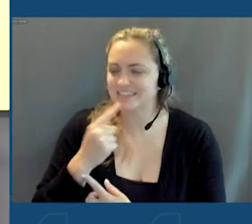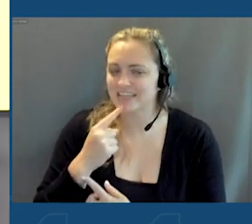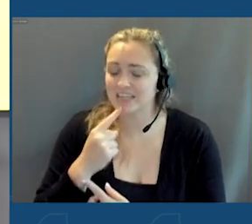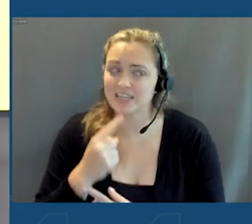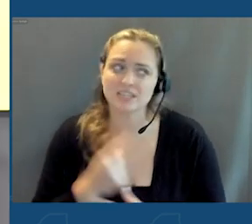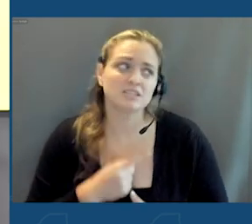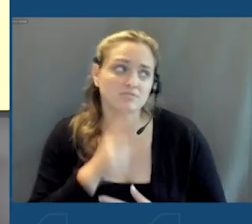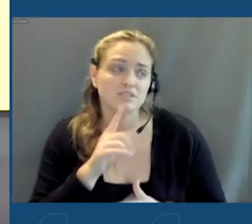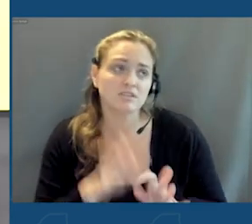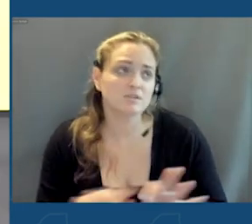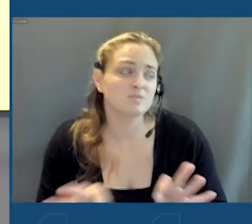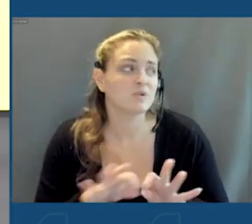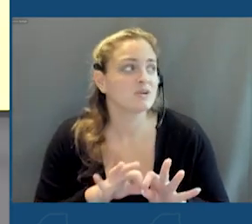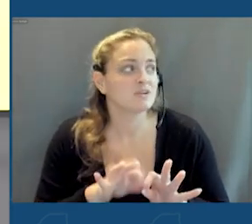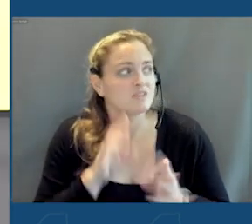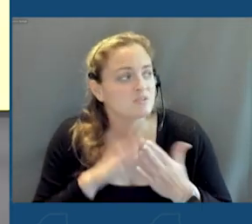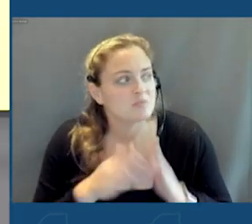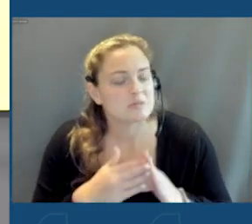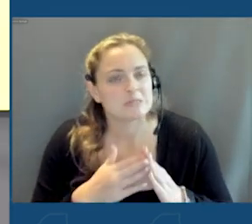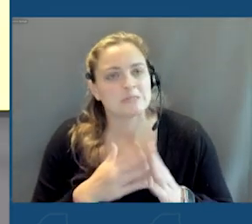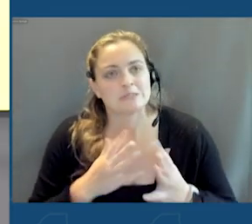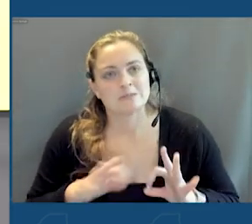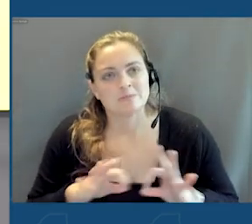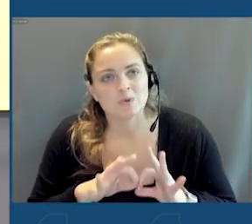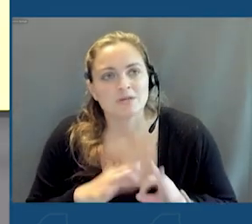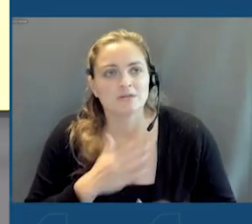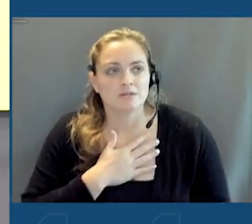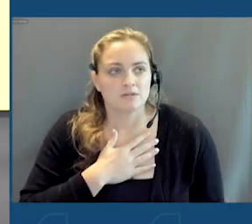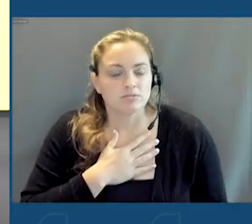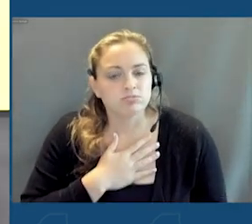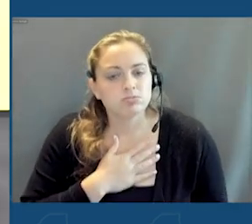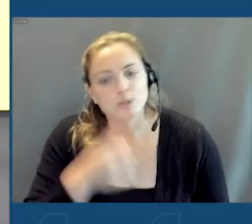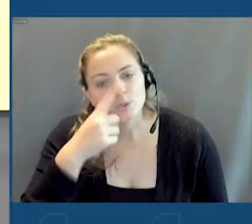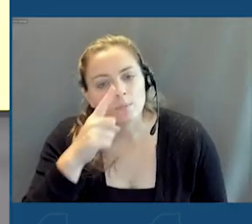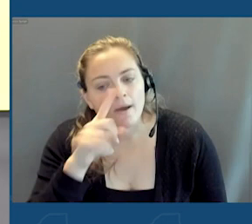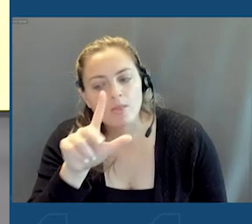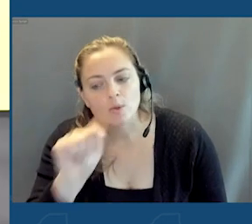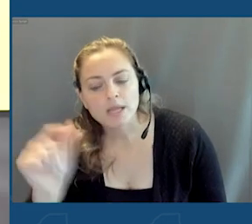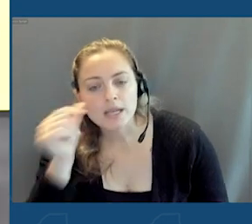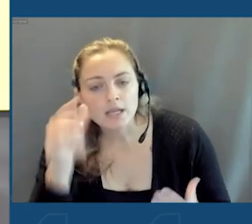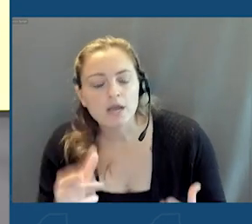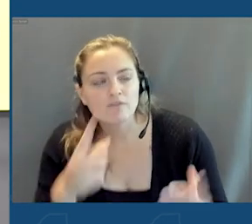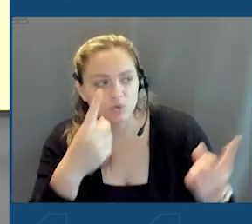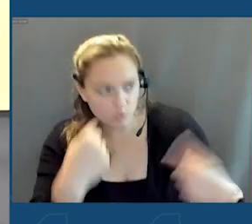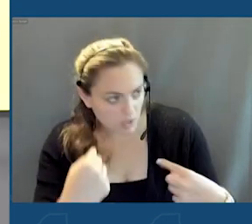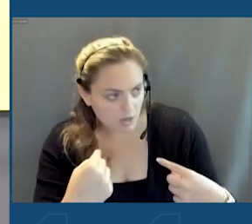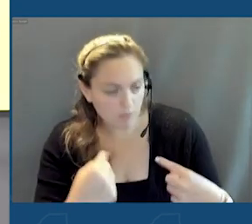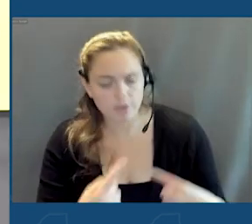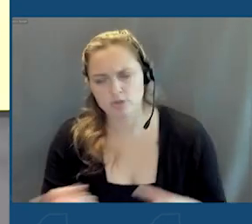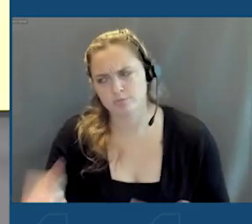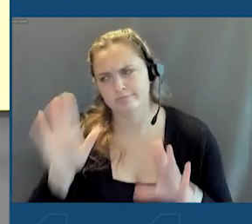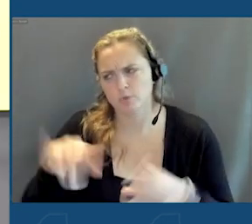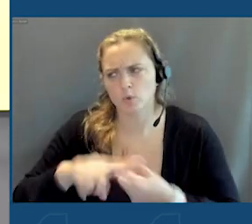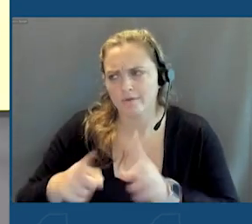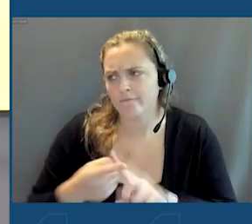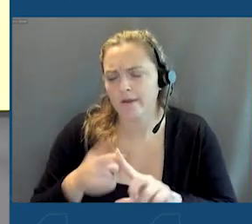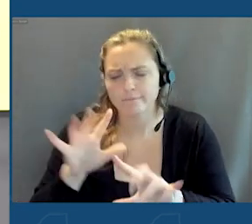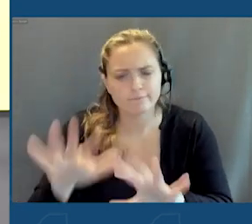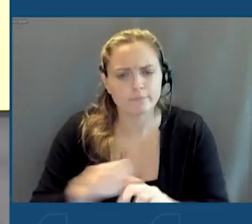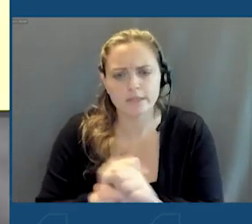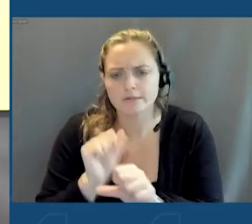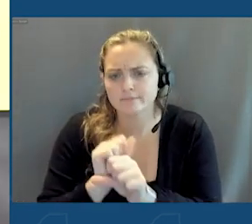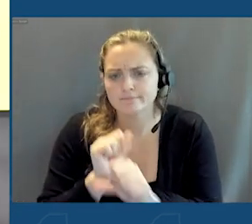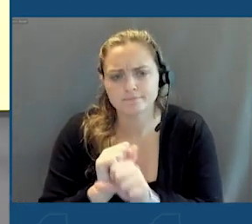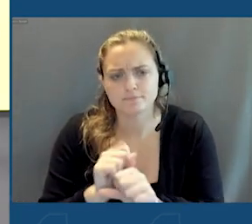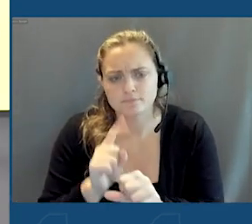so important to the community. It means a lot. Would you please come out as Lieutenant Governor? And Bridget, you've been a dear friend and an outstanding public servant. So